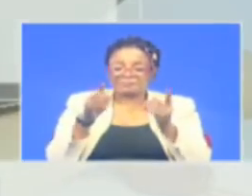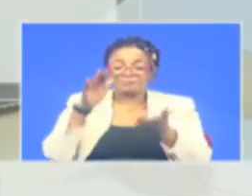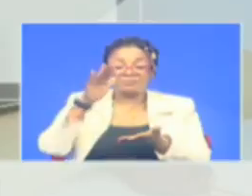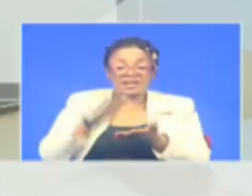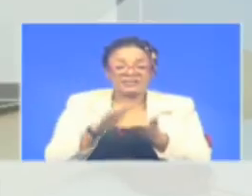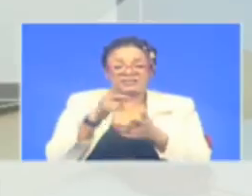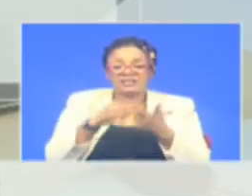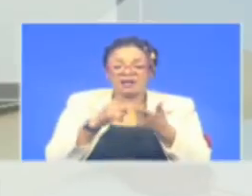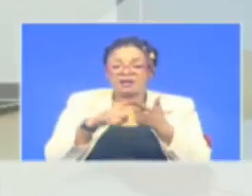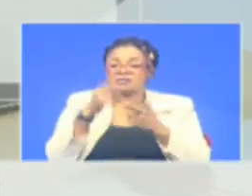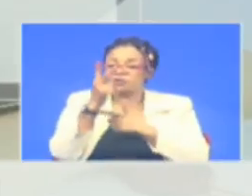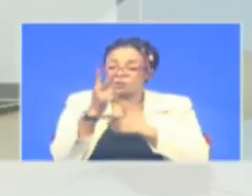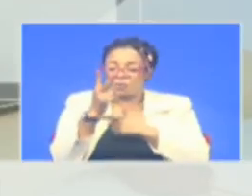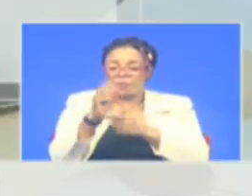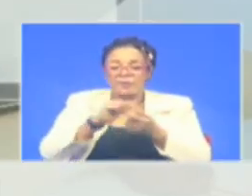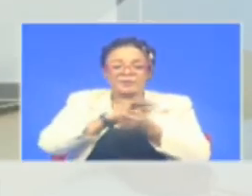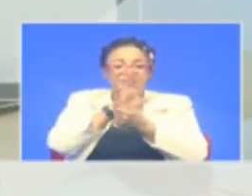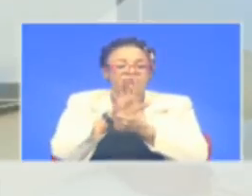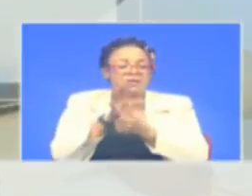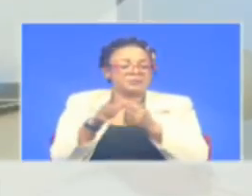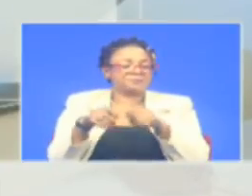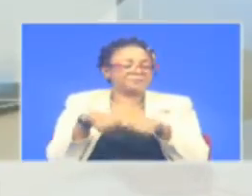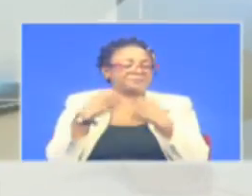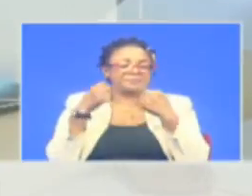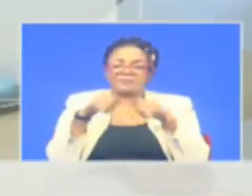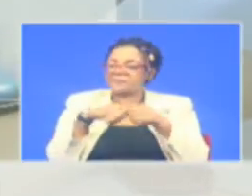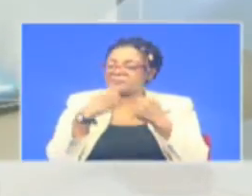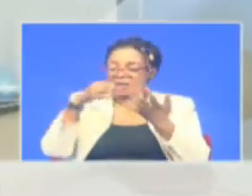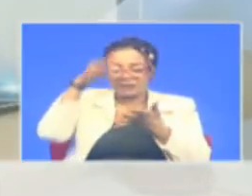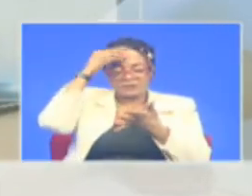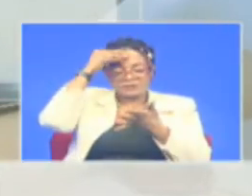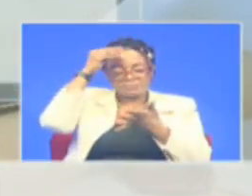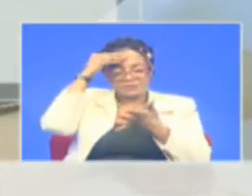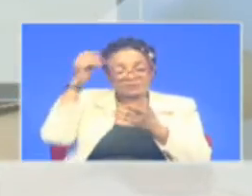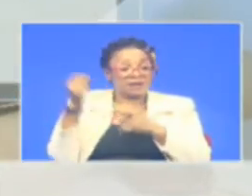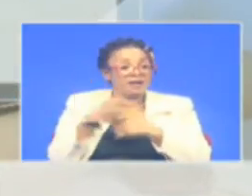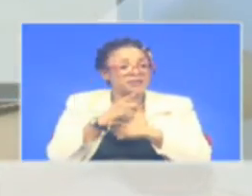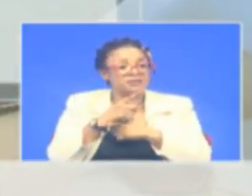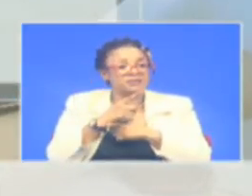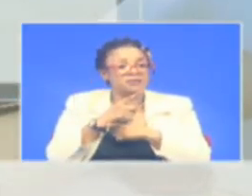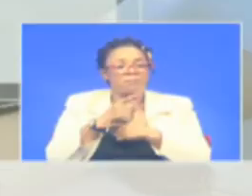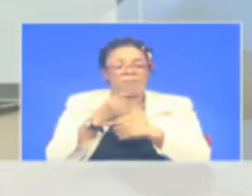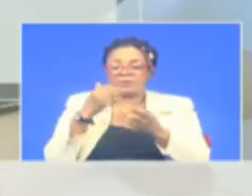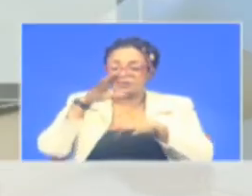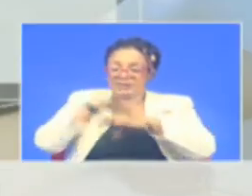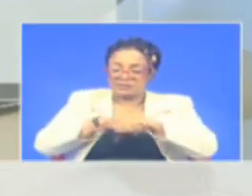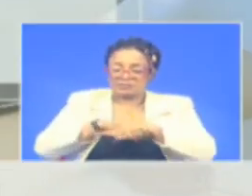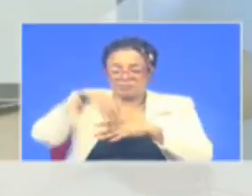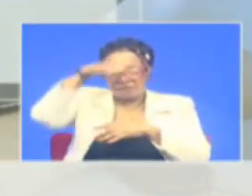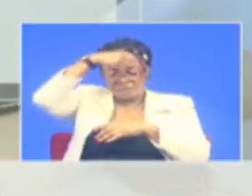with COVID-19 having disrupted the academic calendar, the window for acquiring a degree